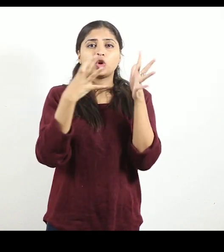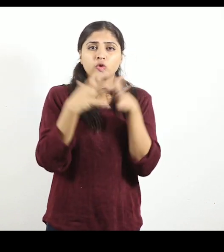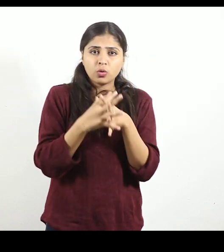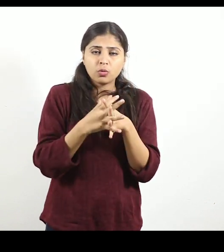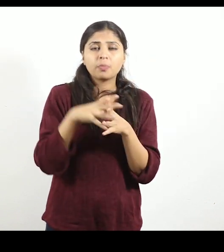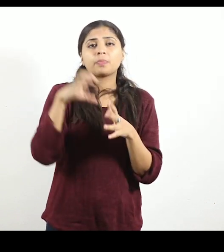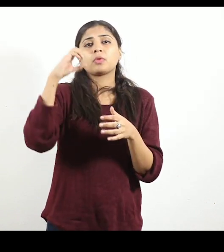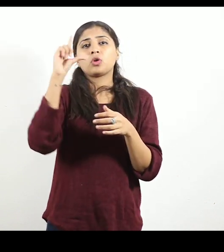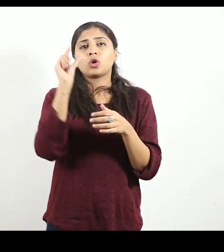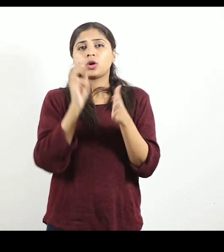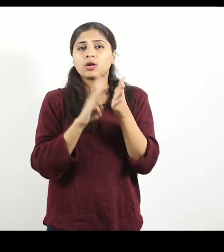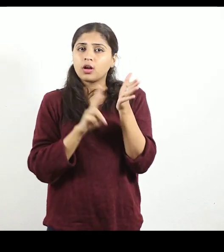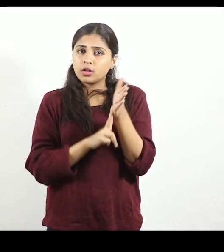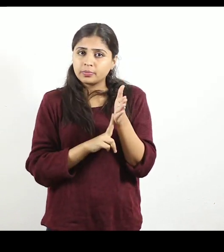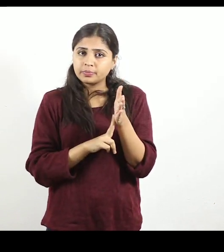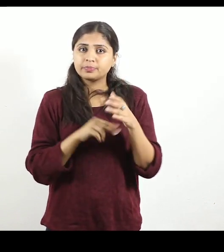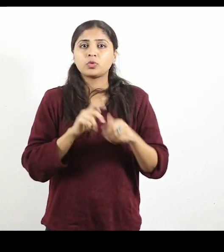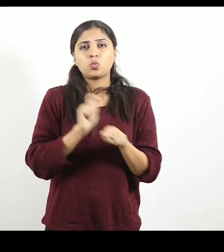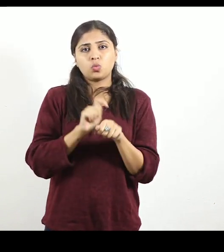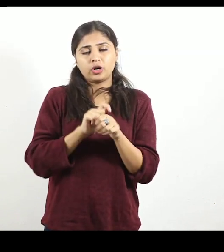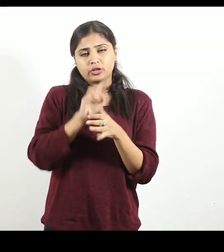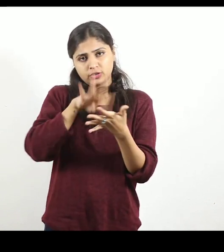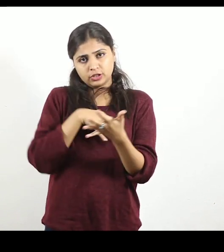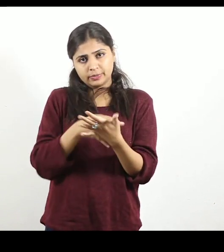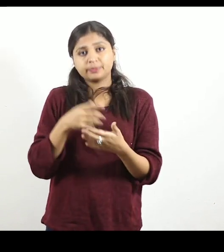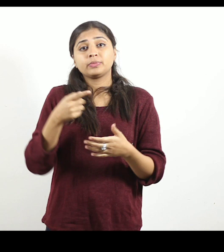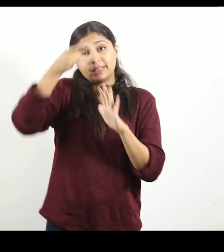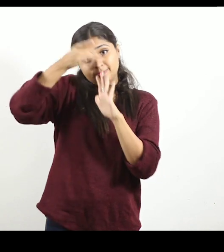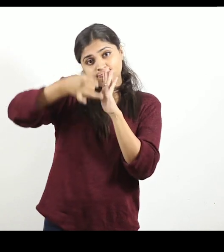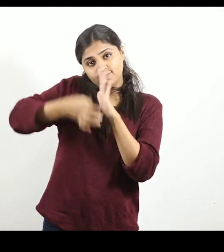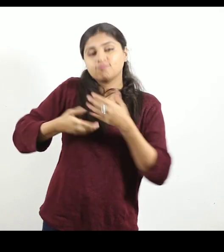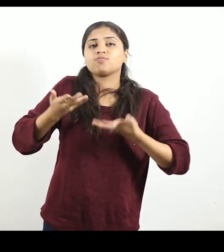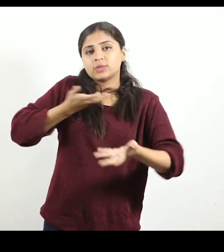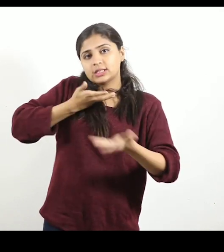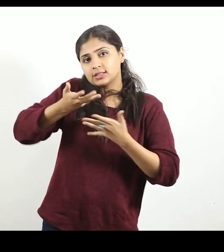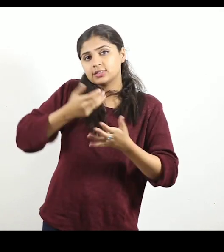column worksheet. Let us discuss about it in detail.